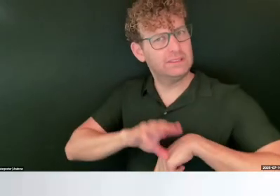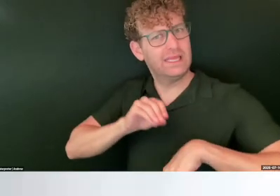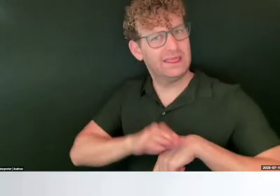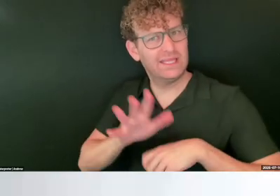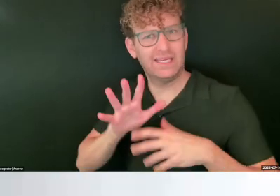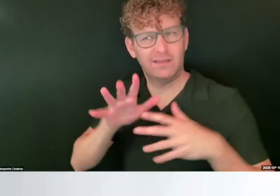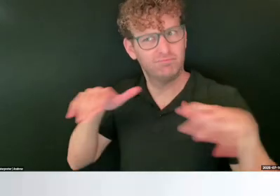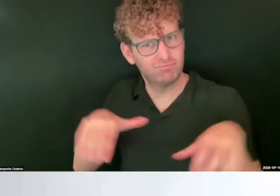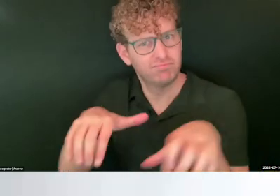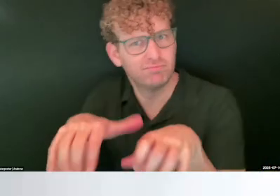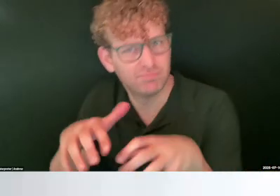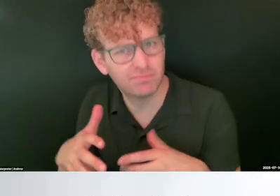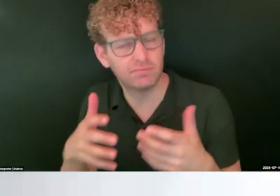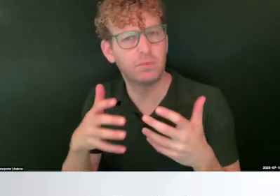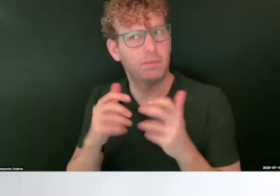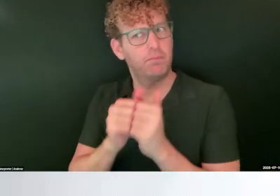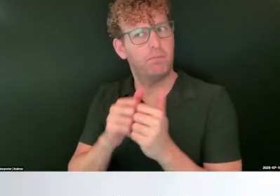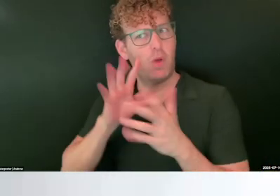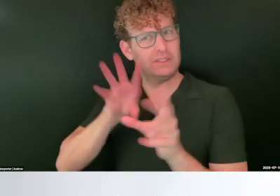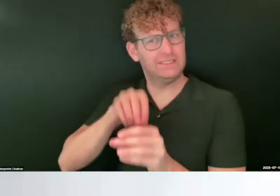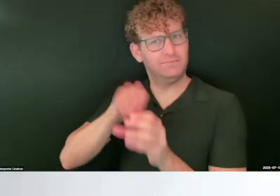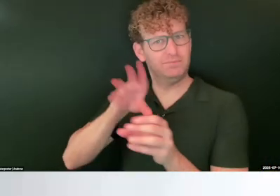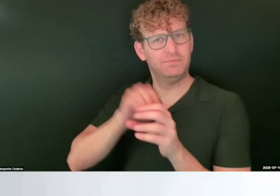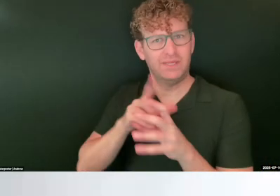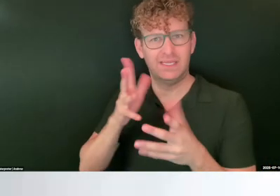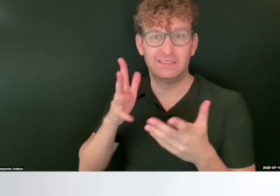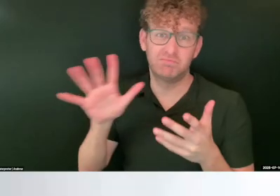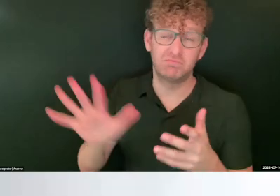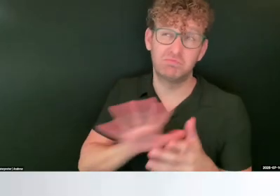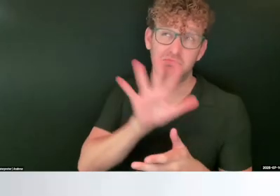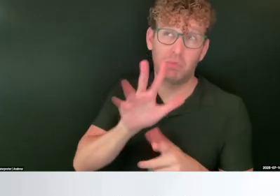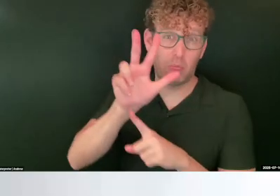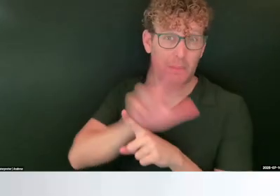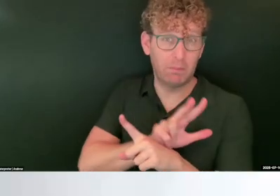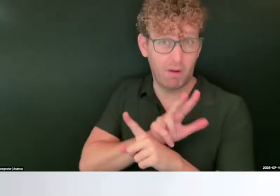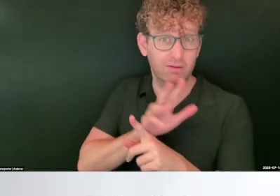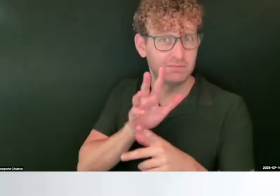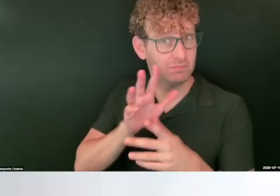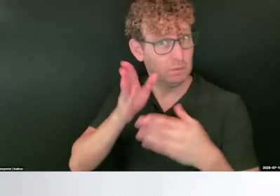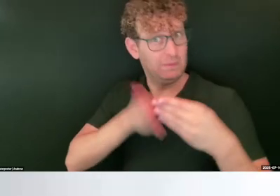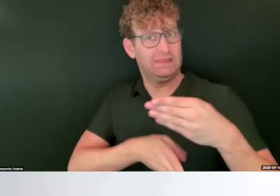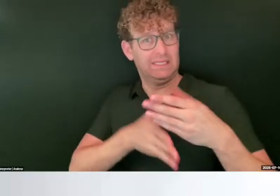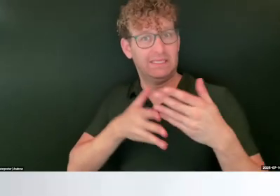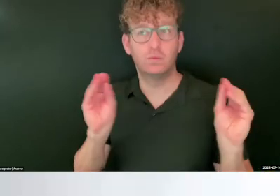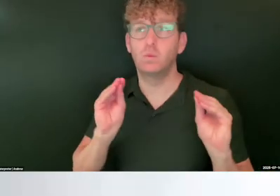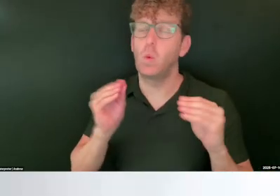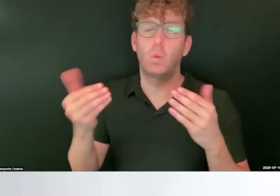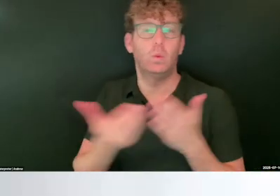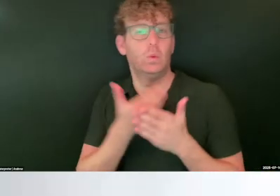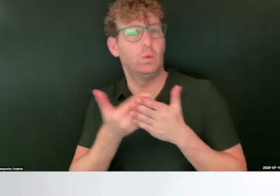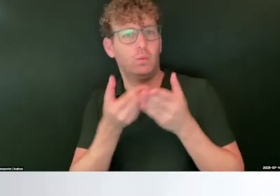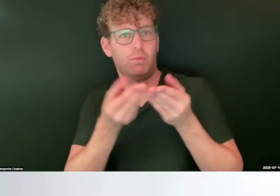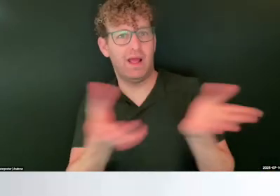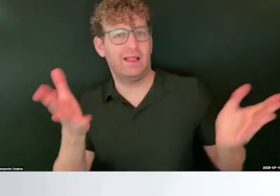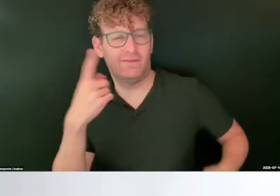can potentially take up to 3 months to complete. There are no new allocations for DCAP, but staff is exploring different ways to align